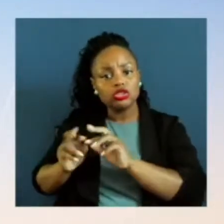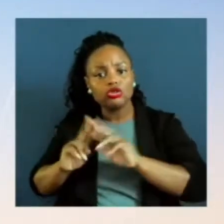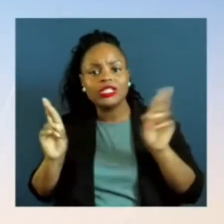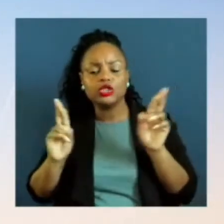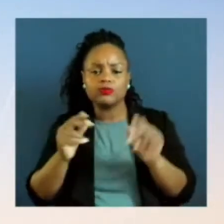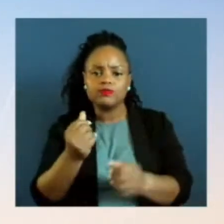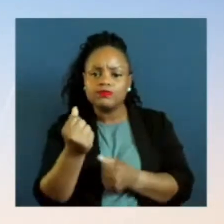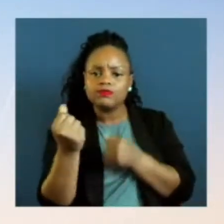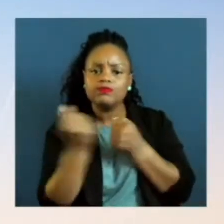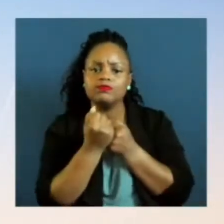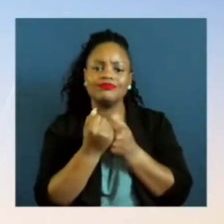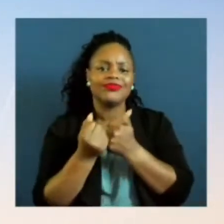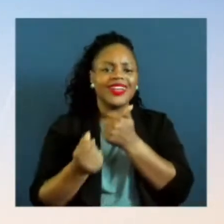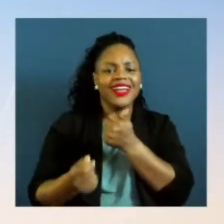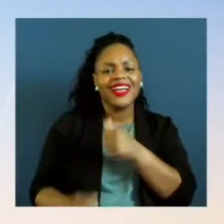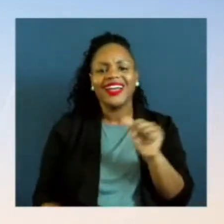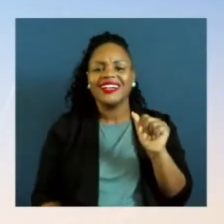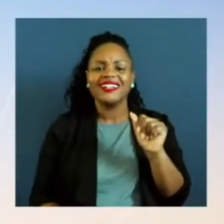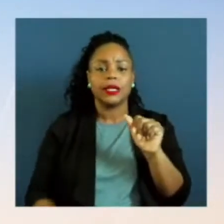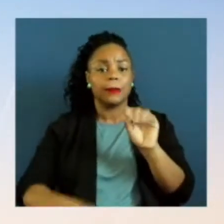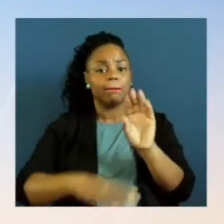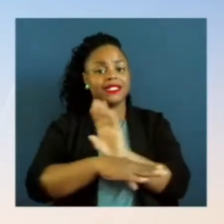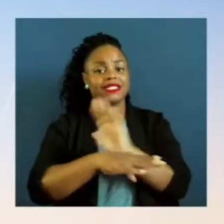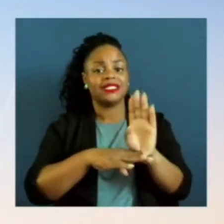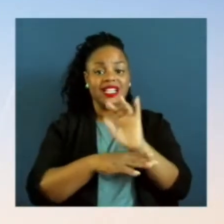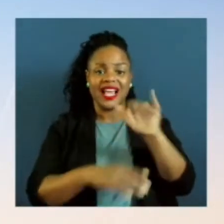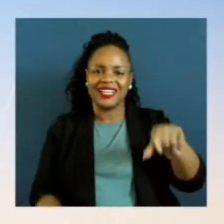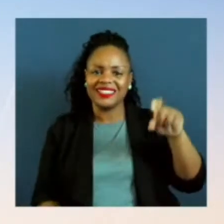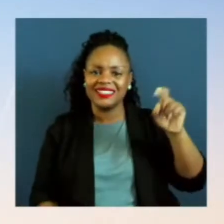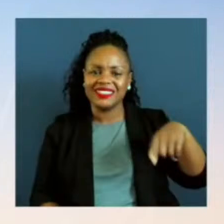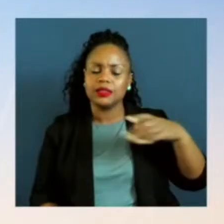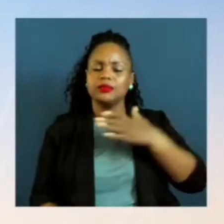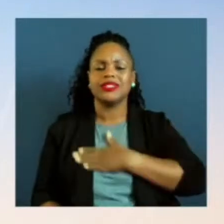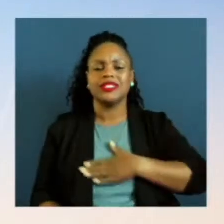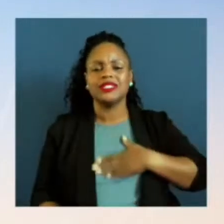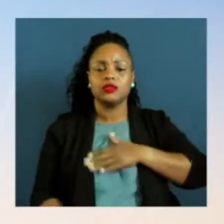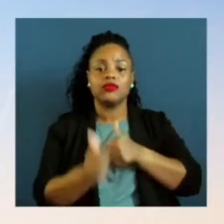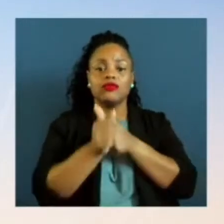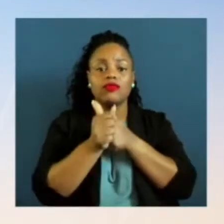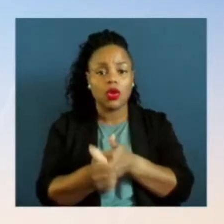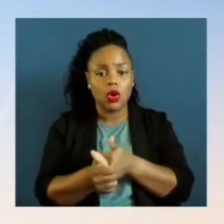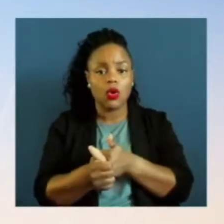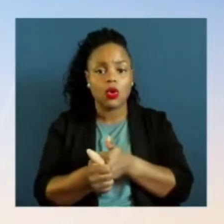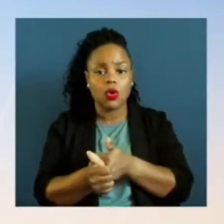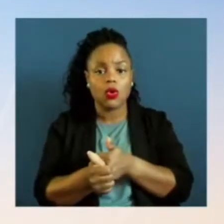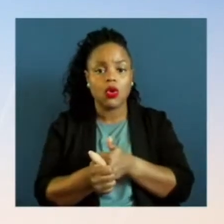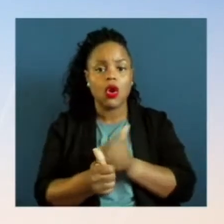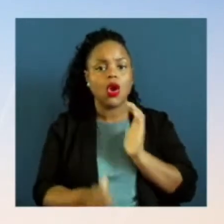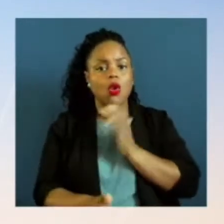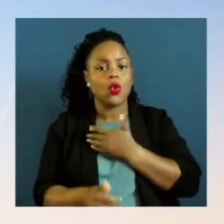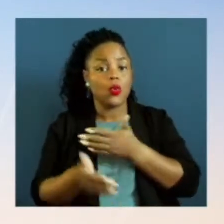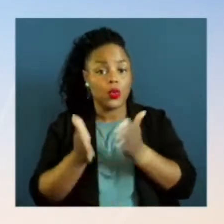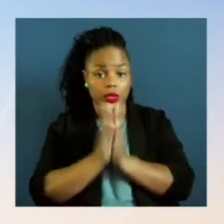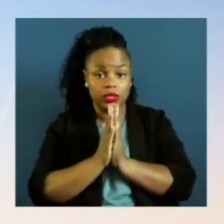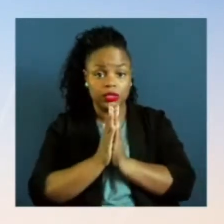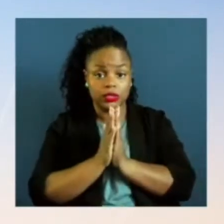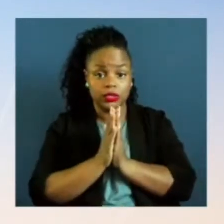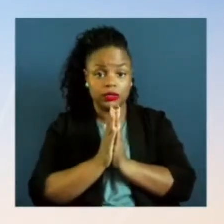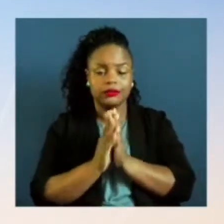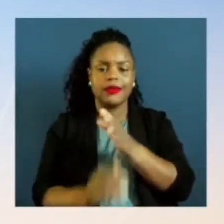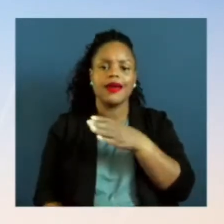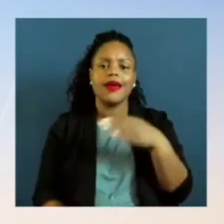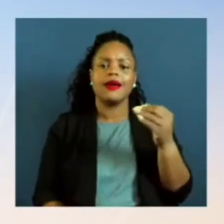visit stopransomware.gov and follow the practices that you see. Taking a step back for a moment, the Biden administration is